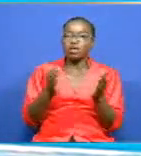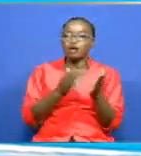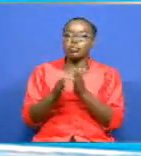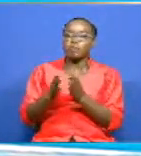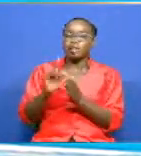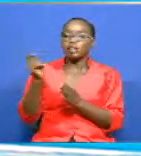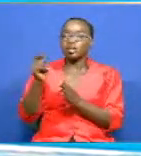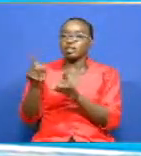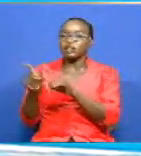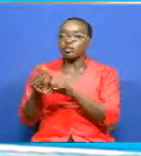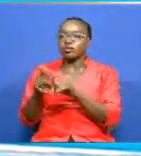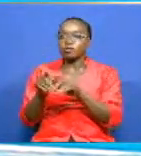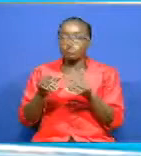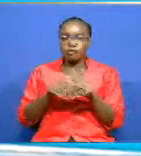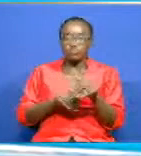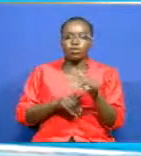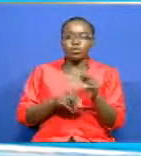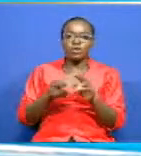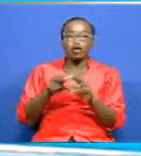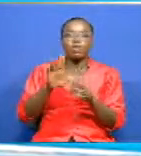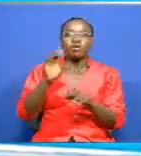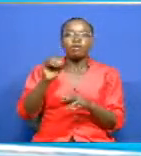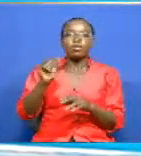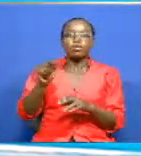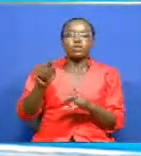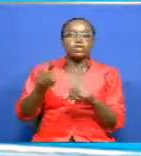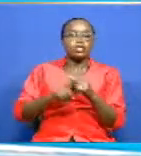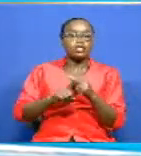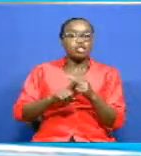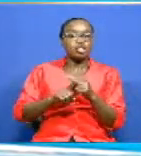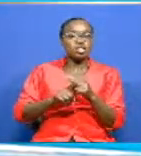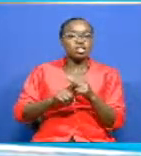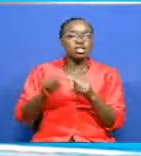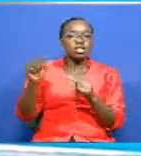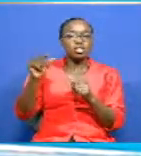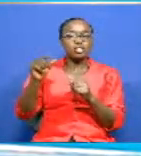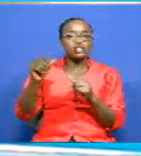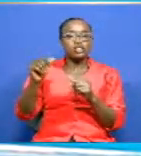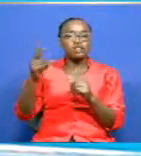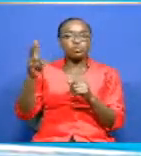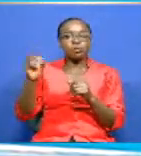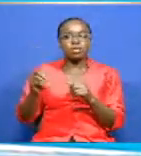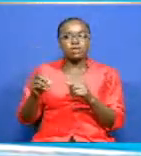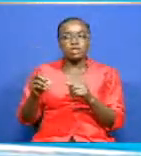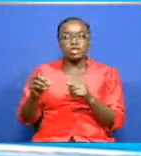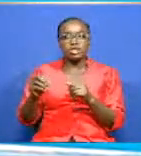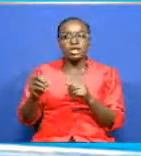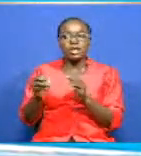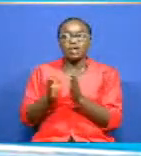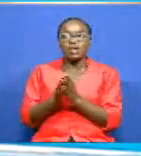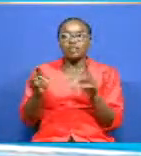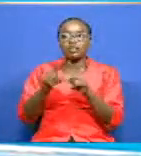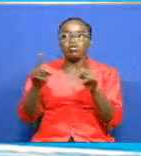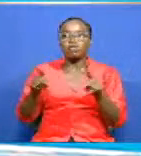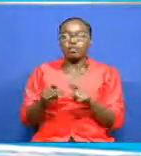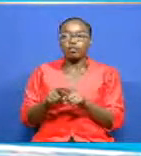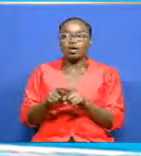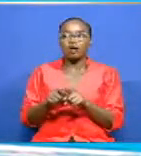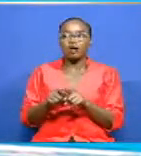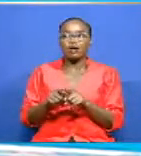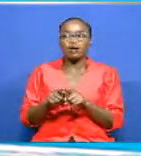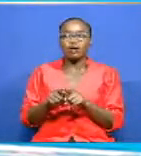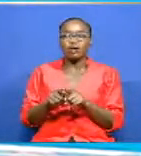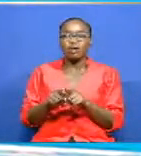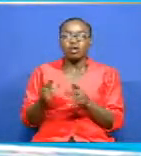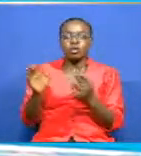is also pursuing suspension of a further 40.6 billion shillings under the G20 DSSI framework that is